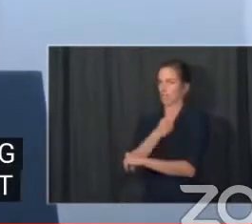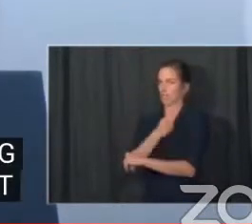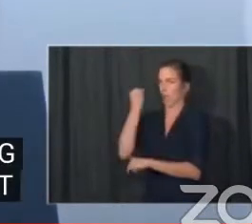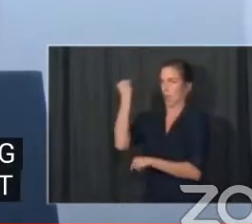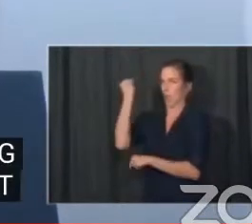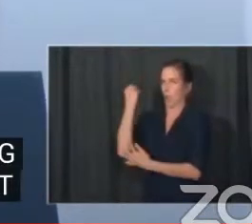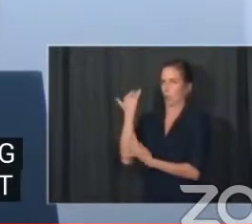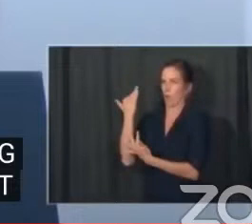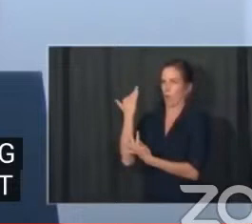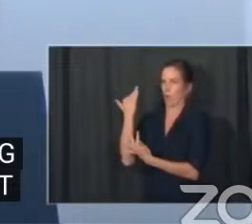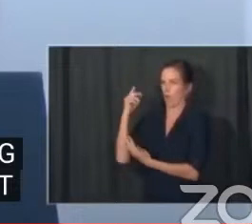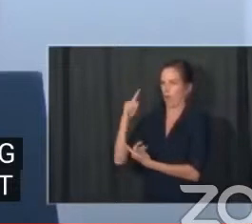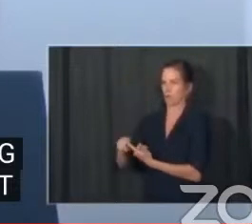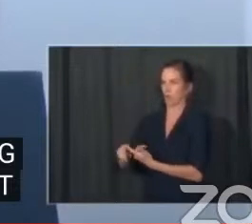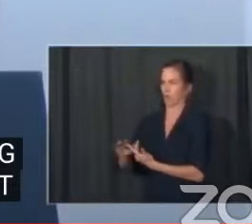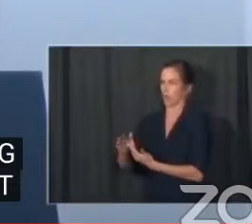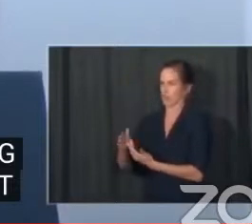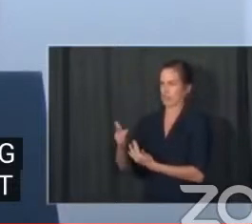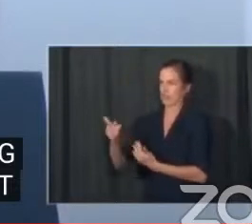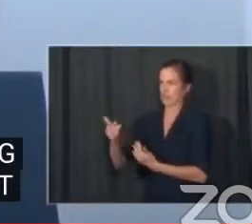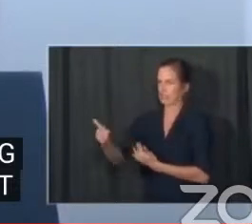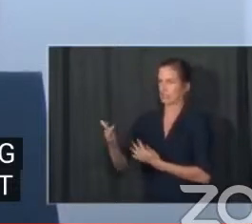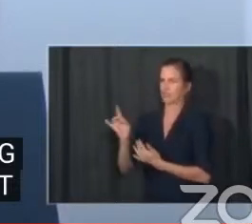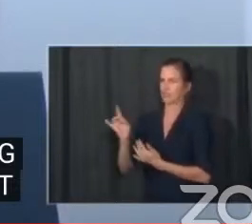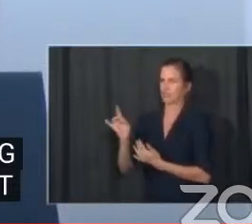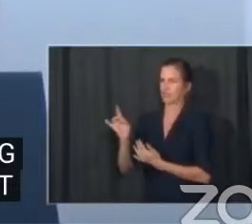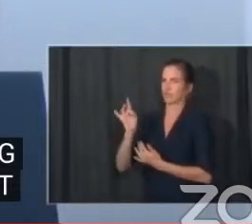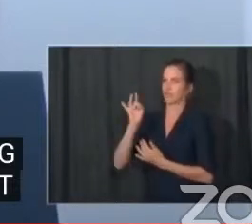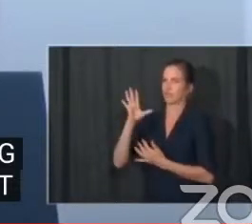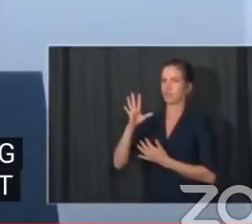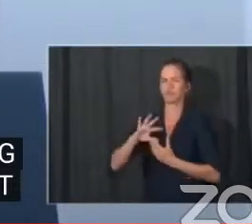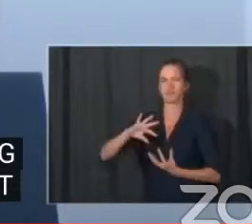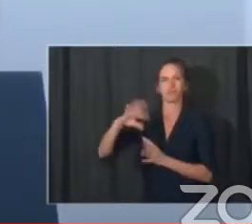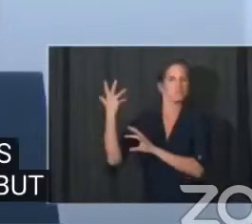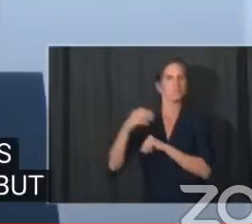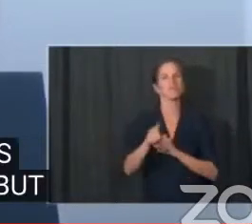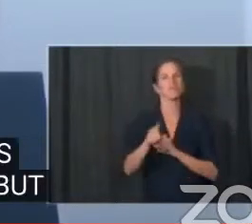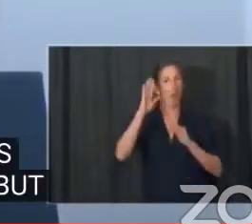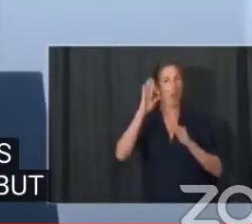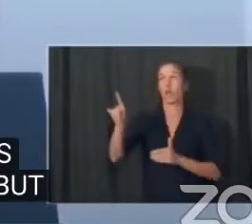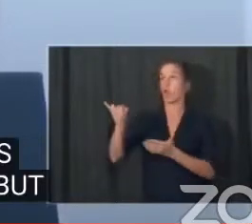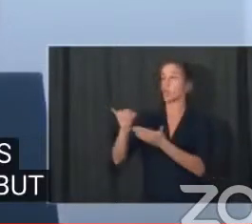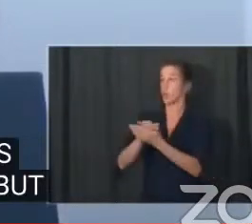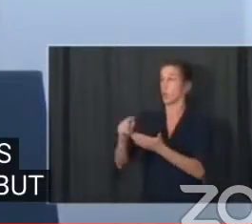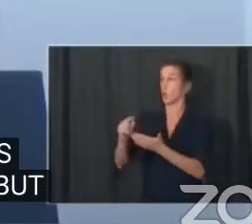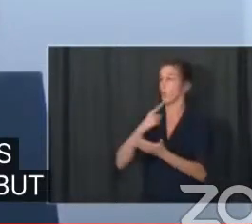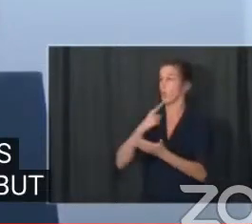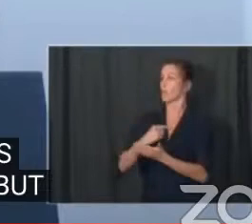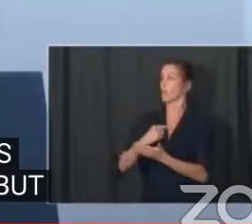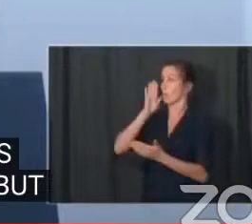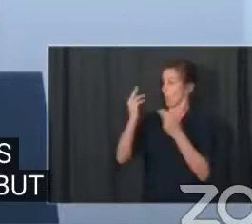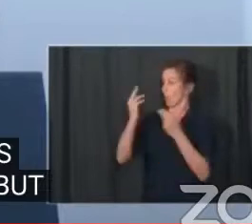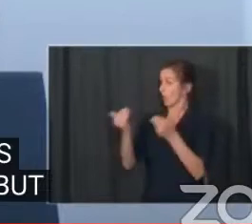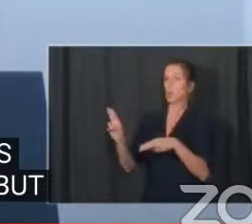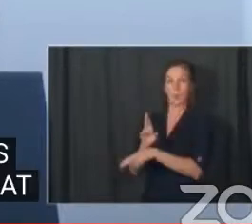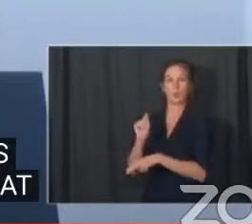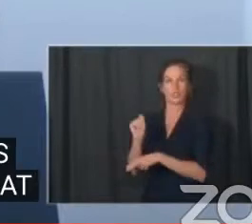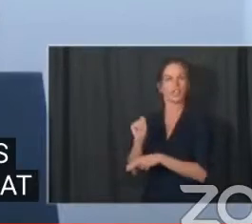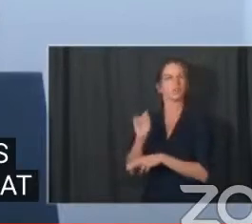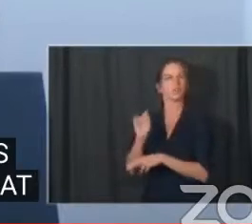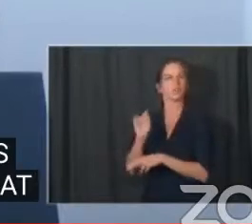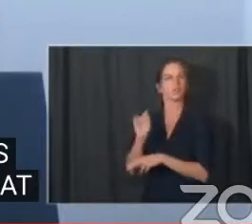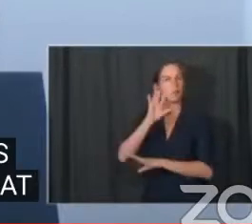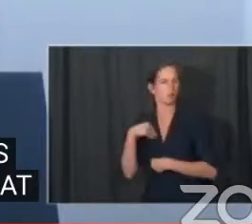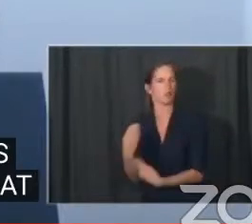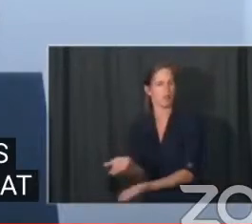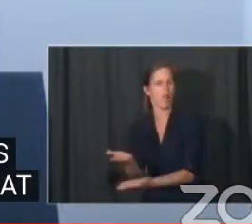pasado con But we're respecto ready to a, y provide it espero as soon que as él they let us know that they'll actually use it. no siga And again, manejando it's a esto de very esta safe manera.